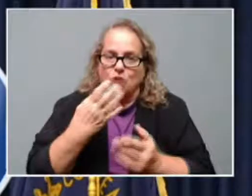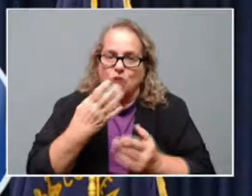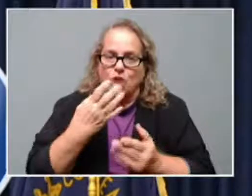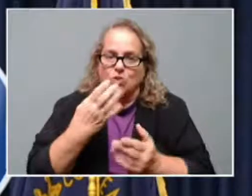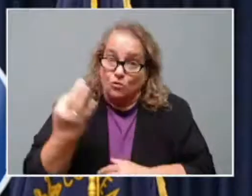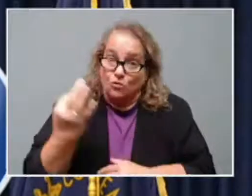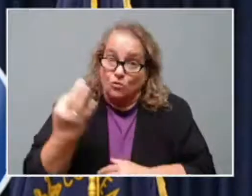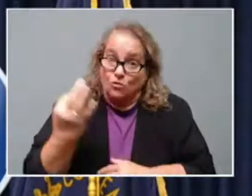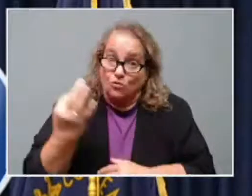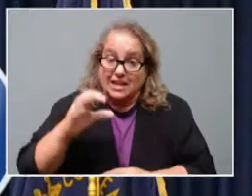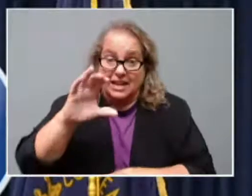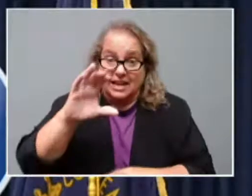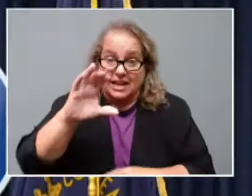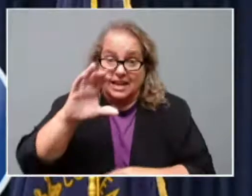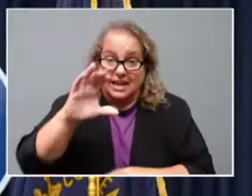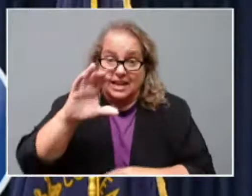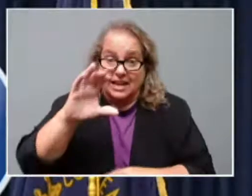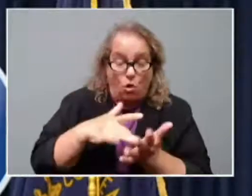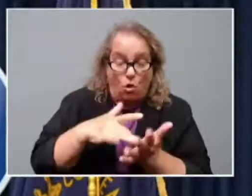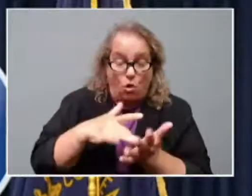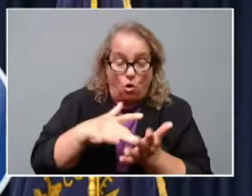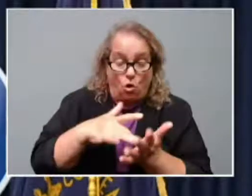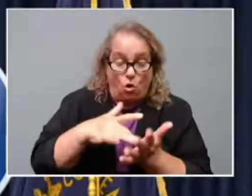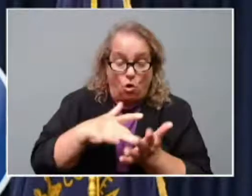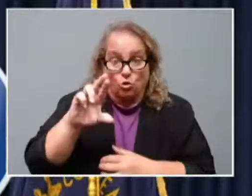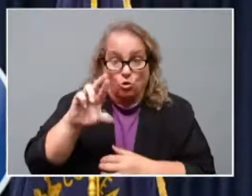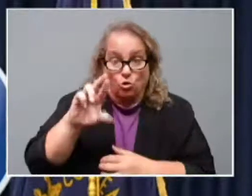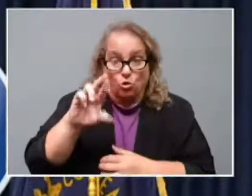Wheel of America celebrated the grand opening